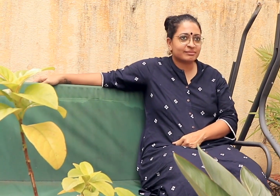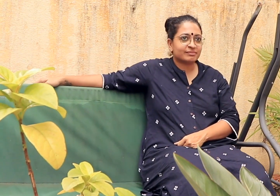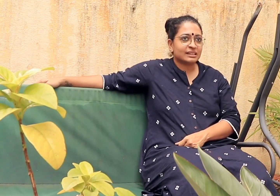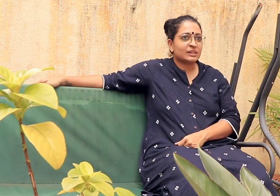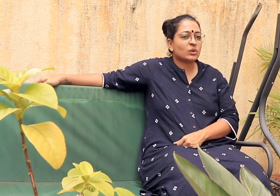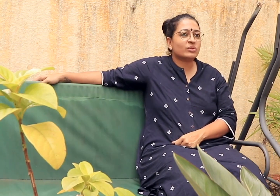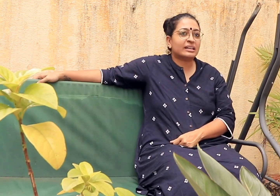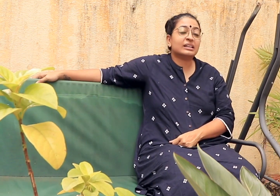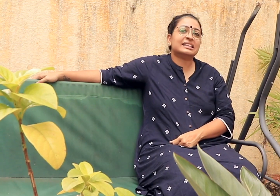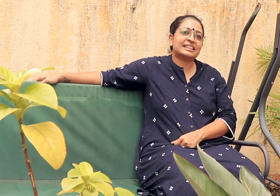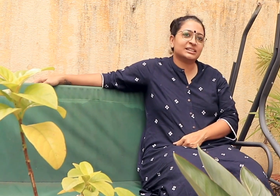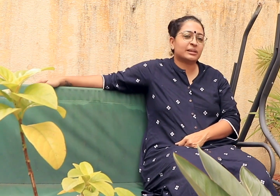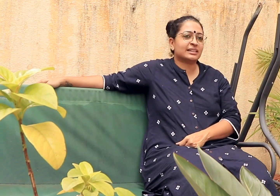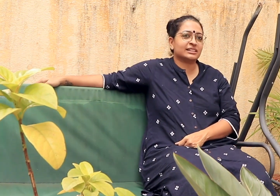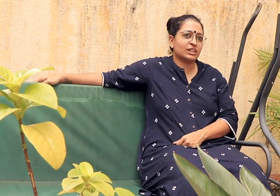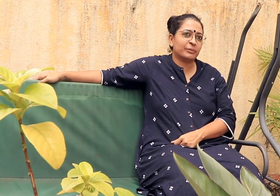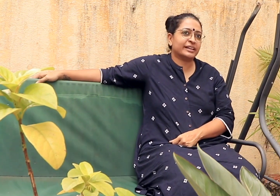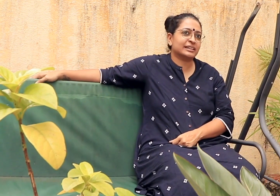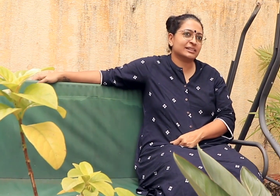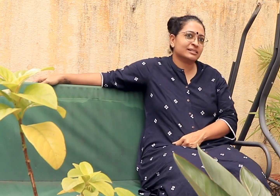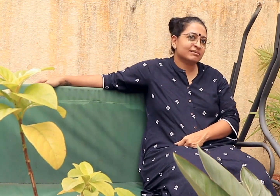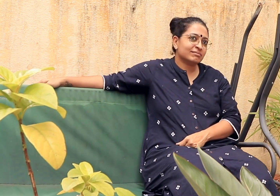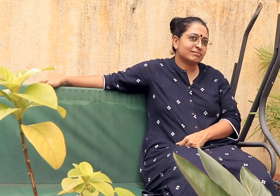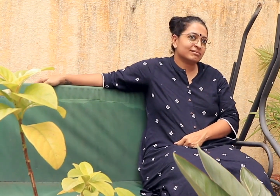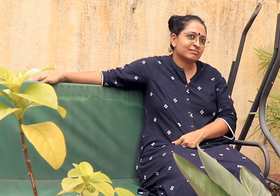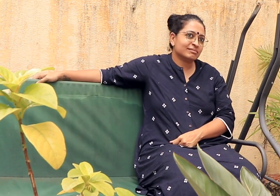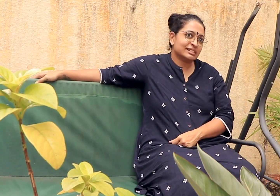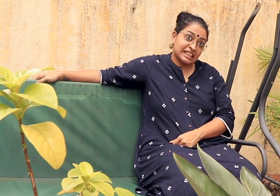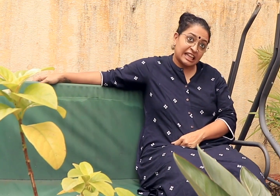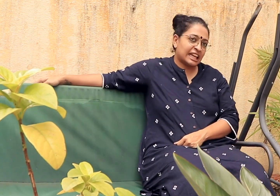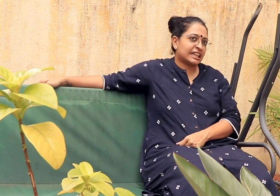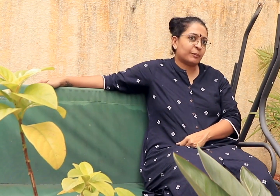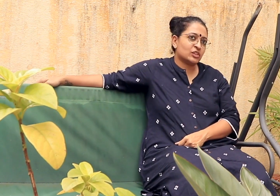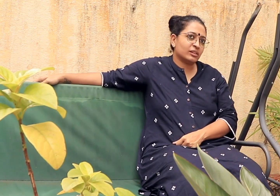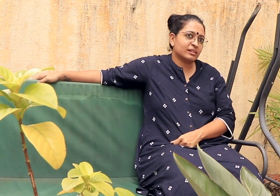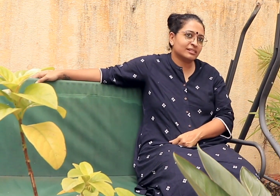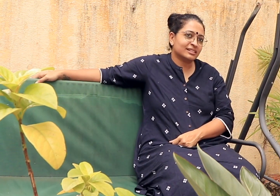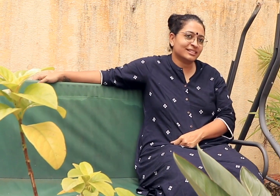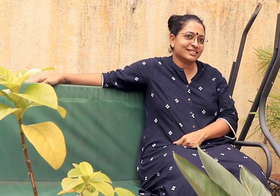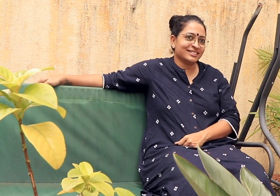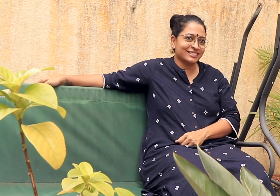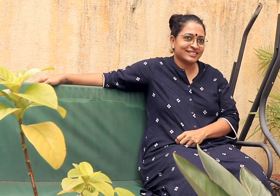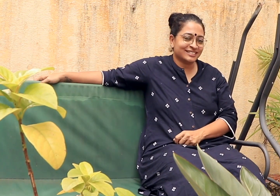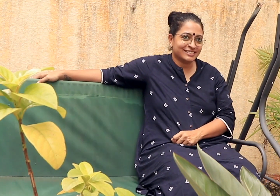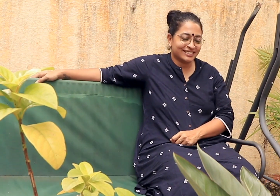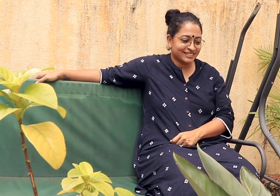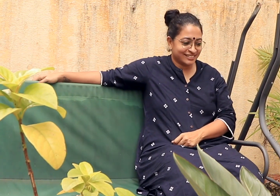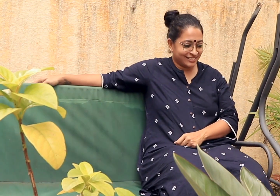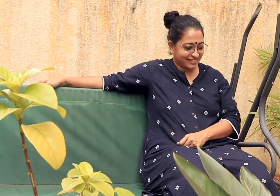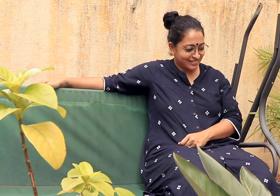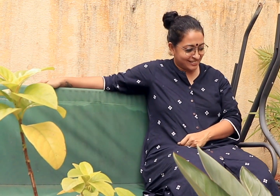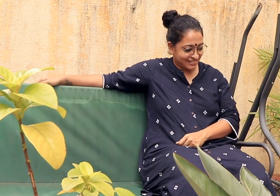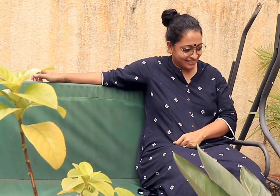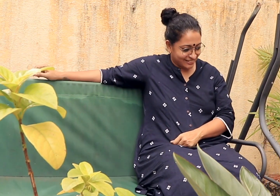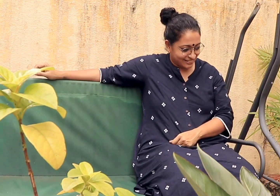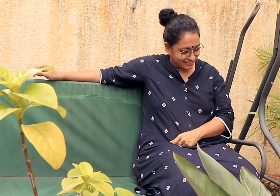a time to just be a child again, to be able to move away from family chores and